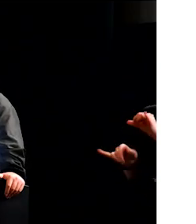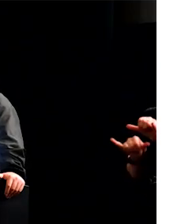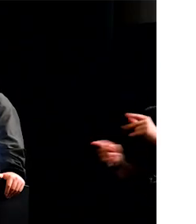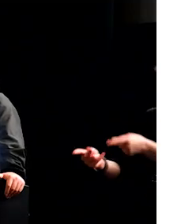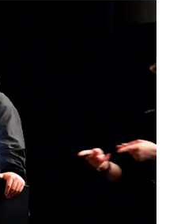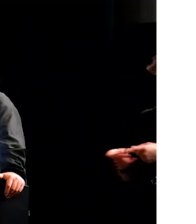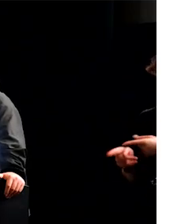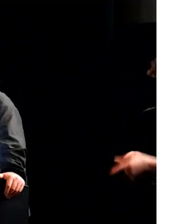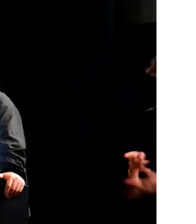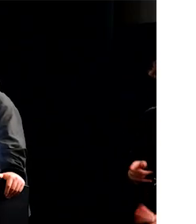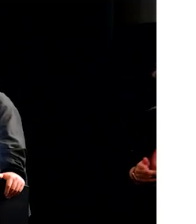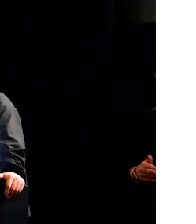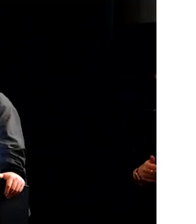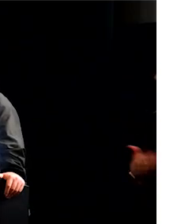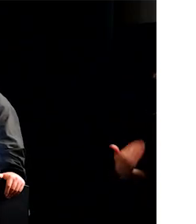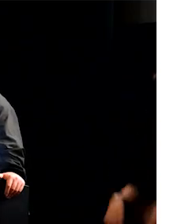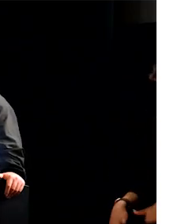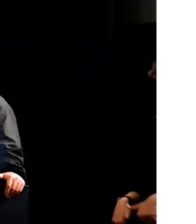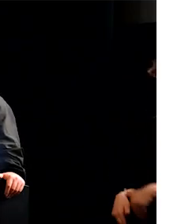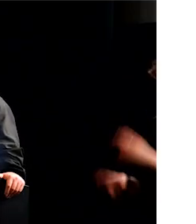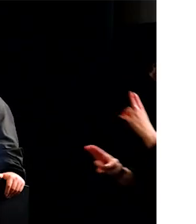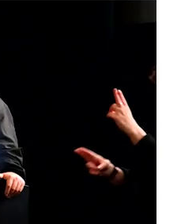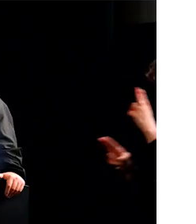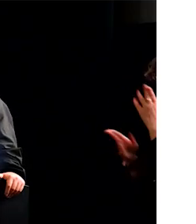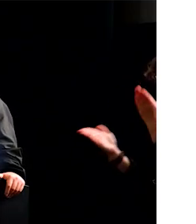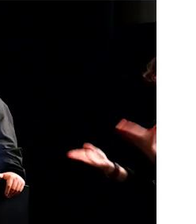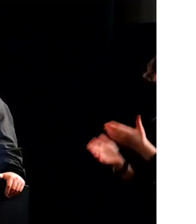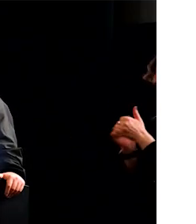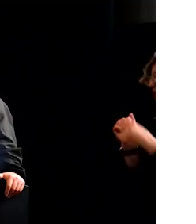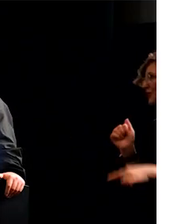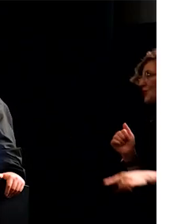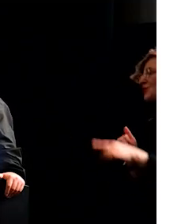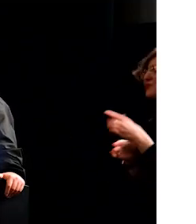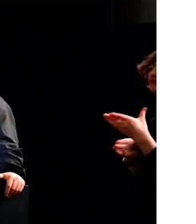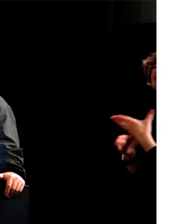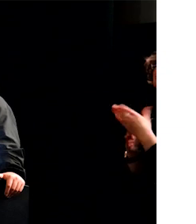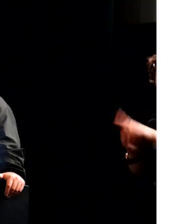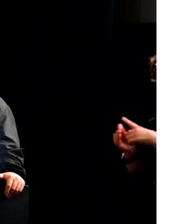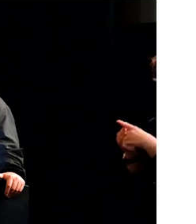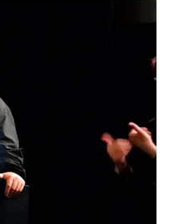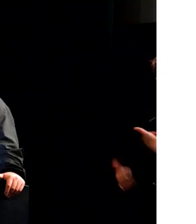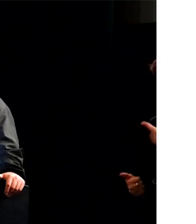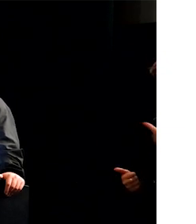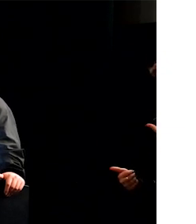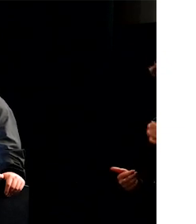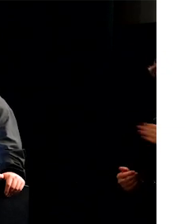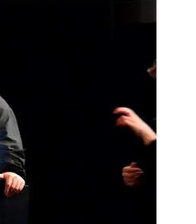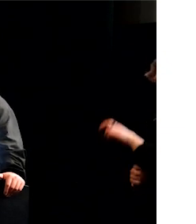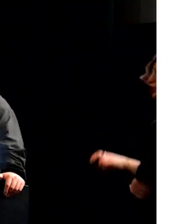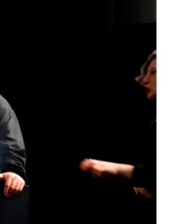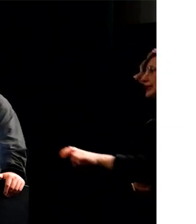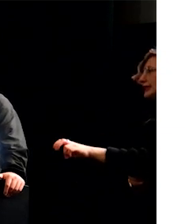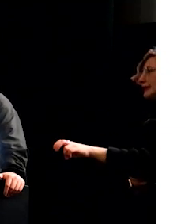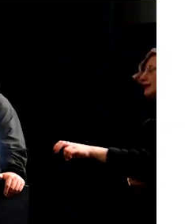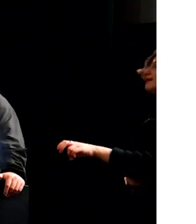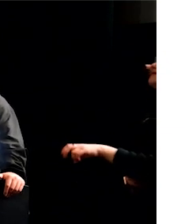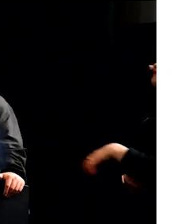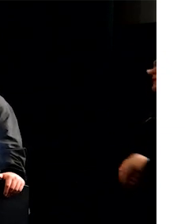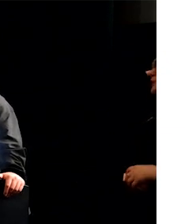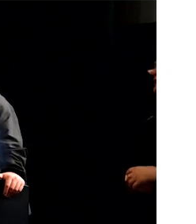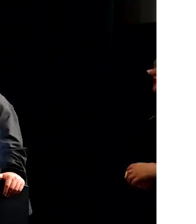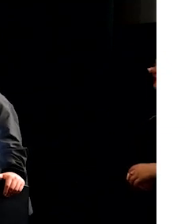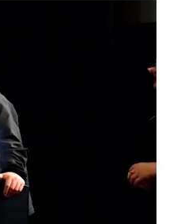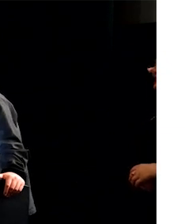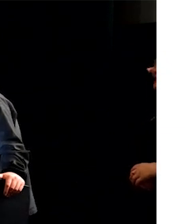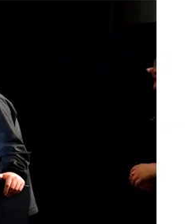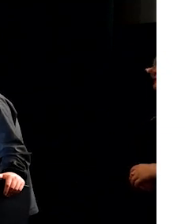you and to have the chance to share a bit about myself and my journey. To